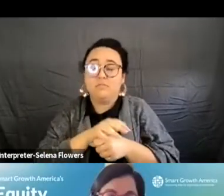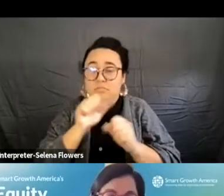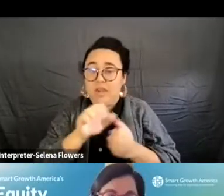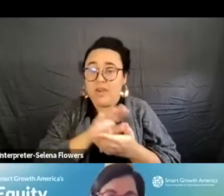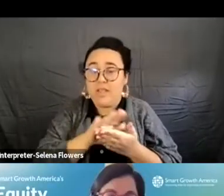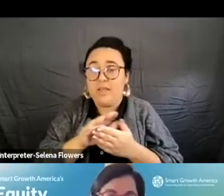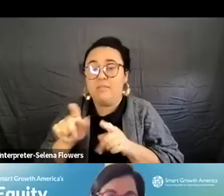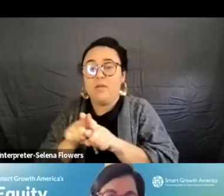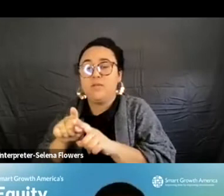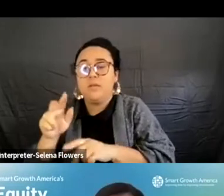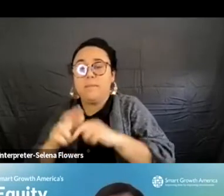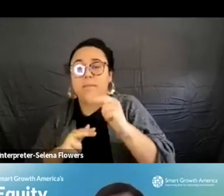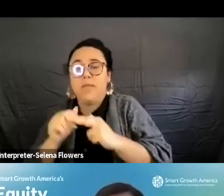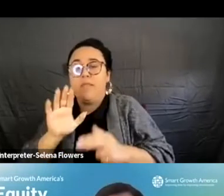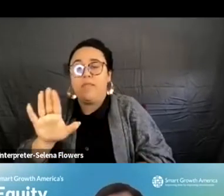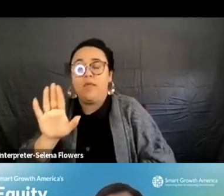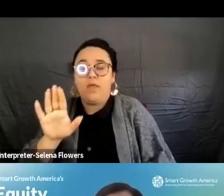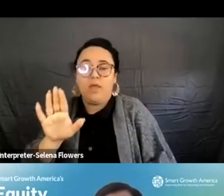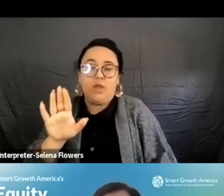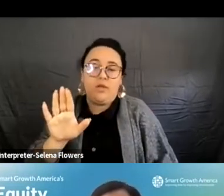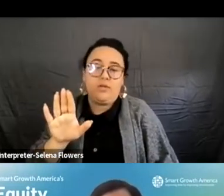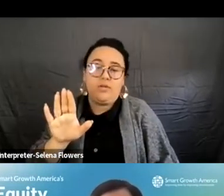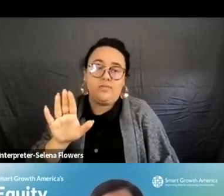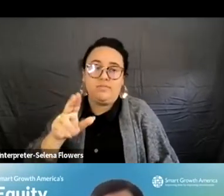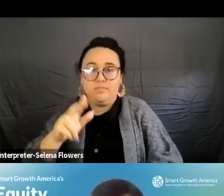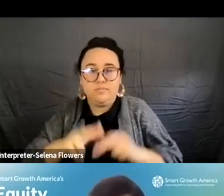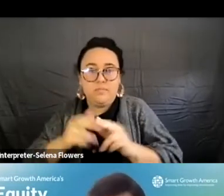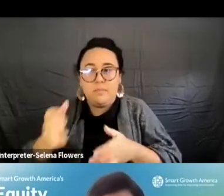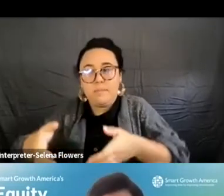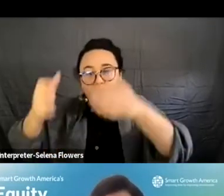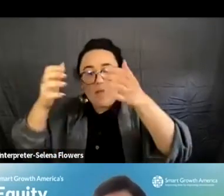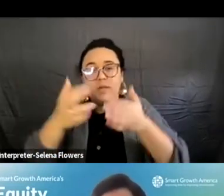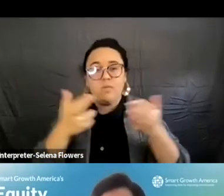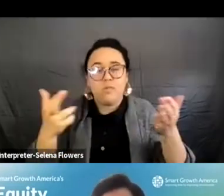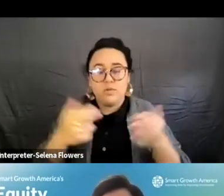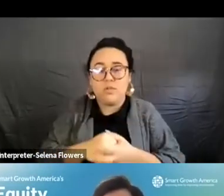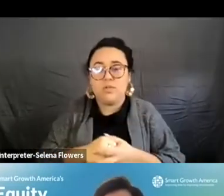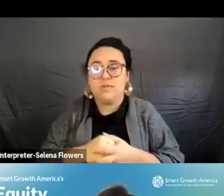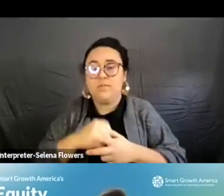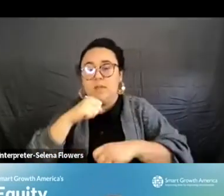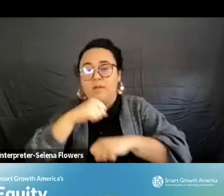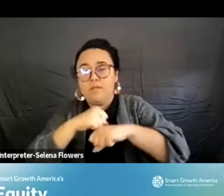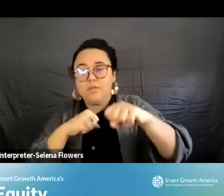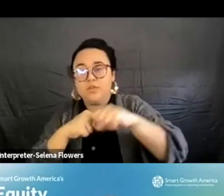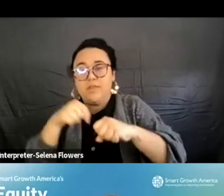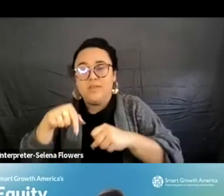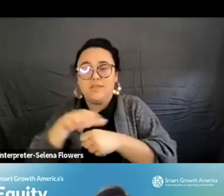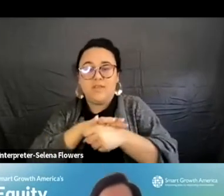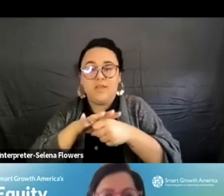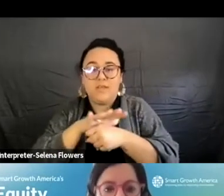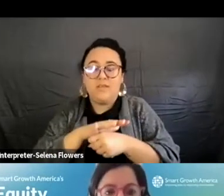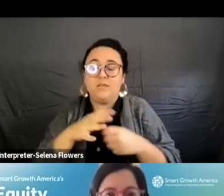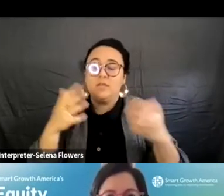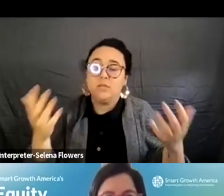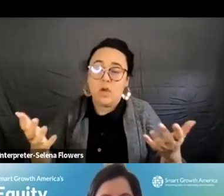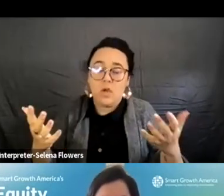build their buildings and resources and infrastructure in the neighborhood. And